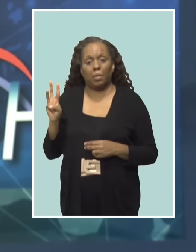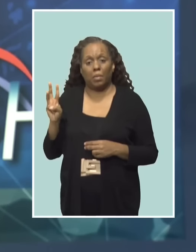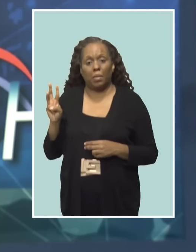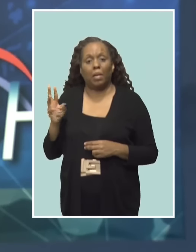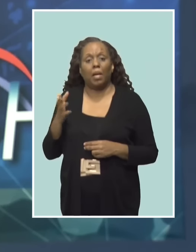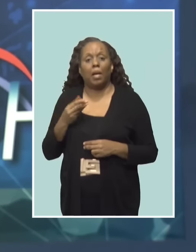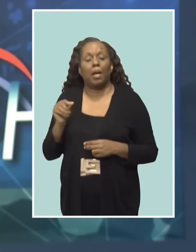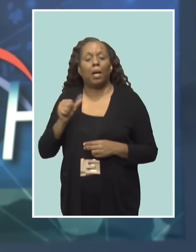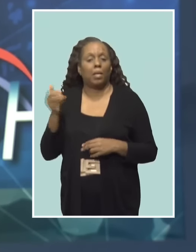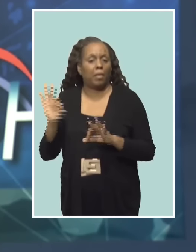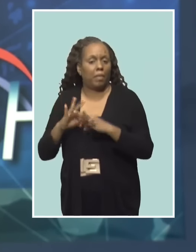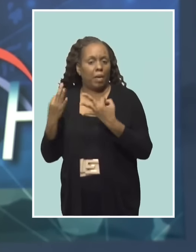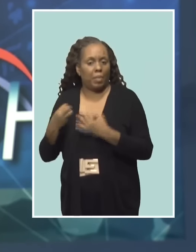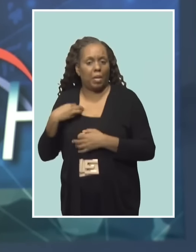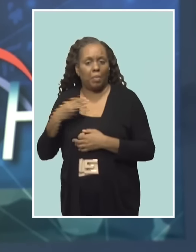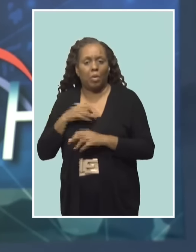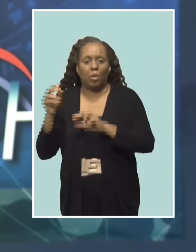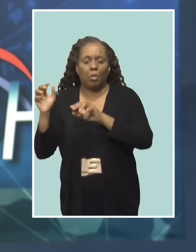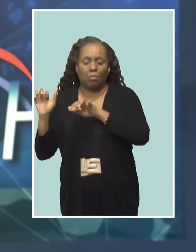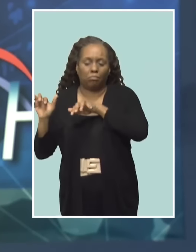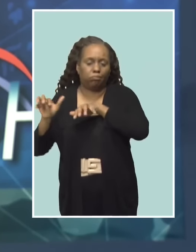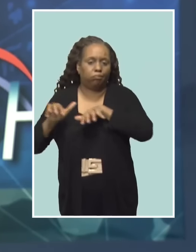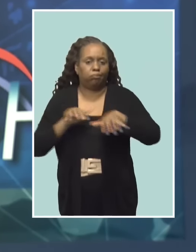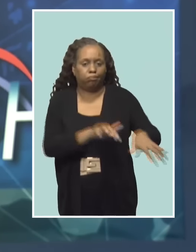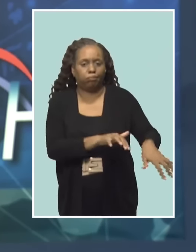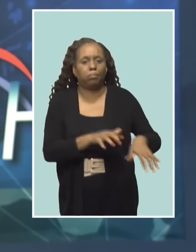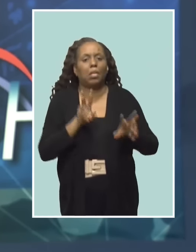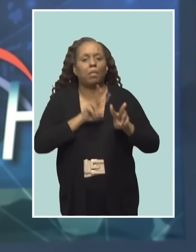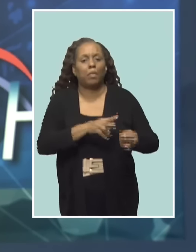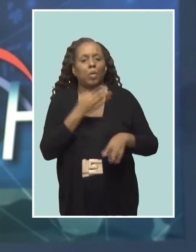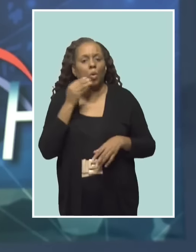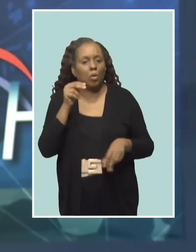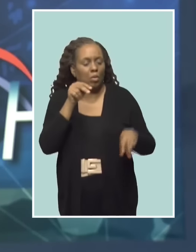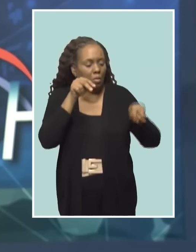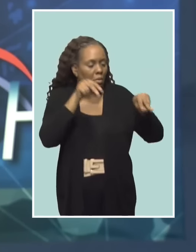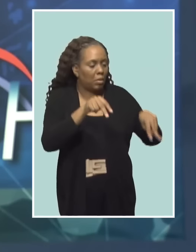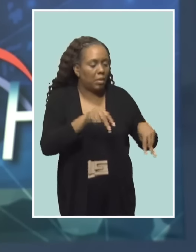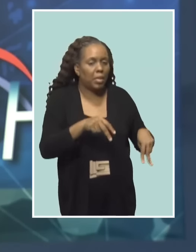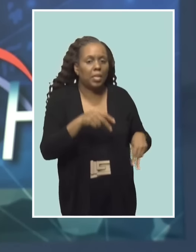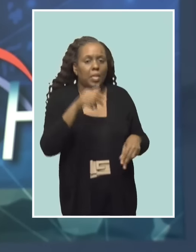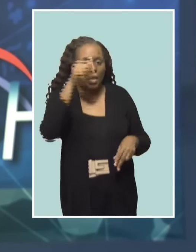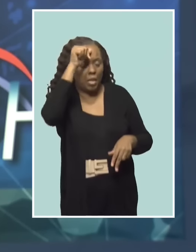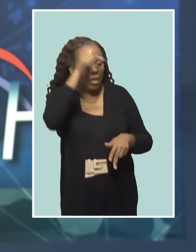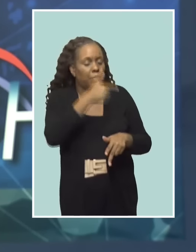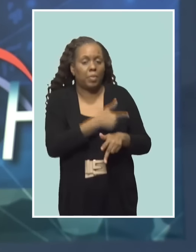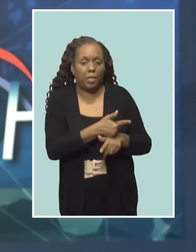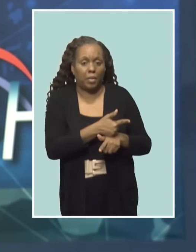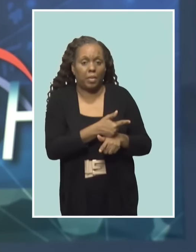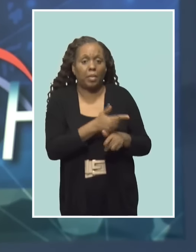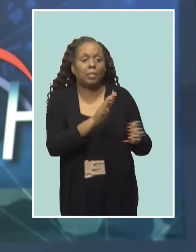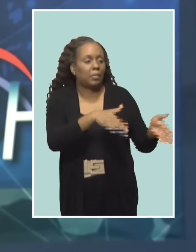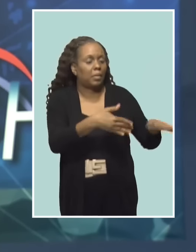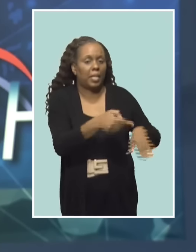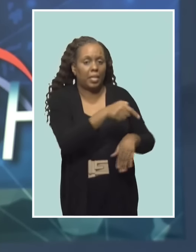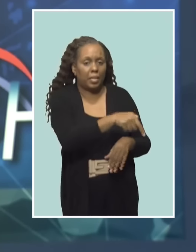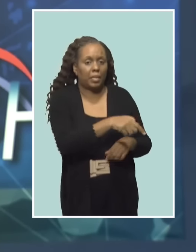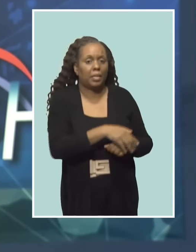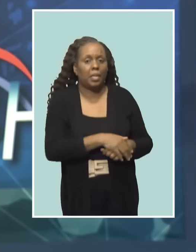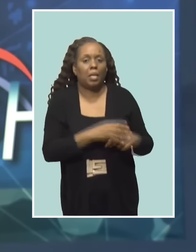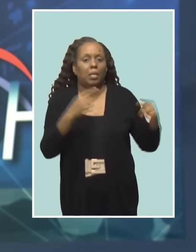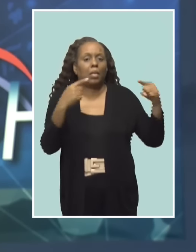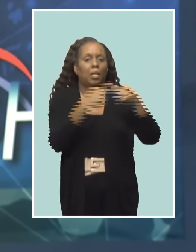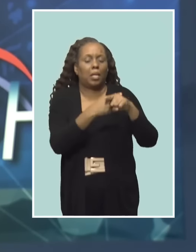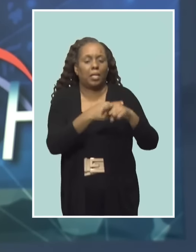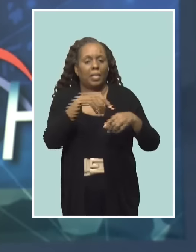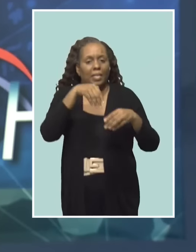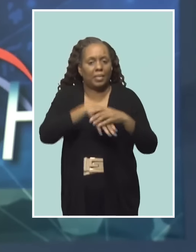Family members and others were at the Paramount Funeral Home to view the body of his brother, the late Erwin Bradshaw. A dispute occurred inside